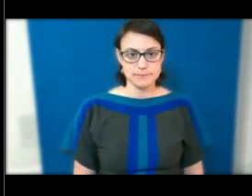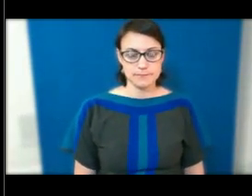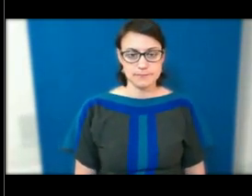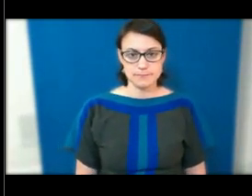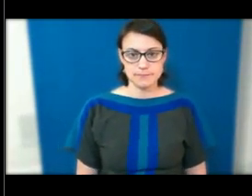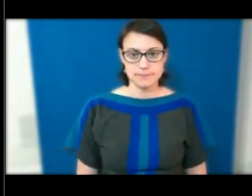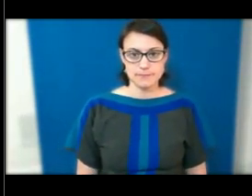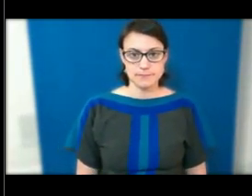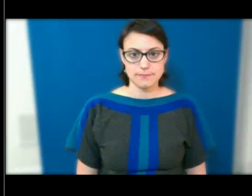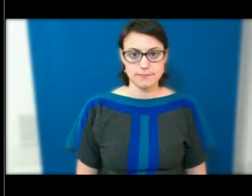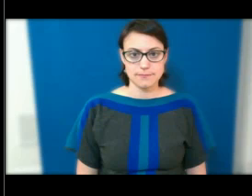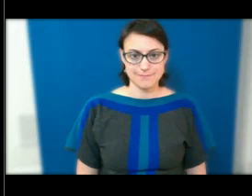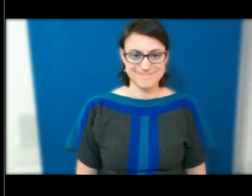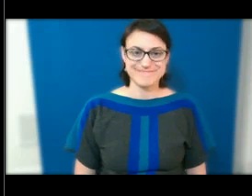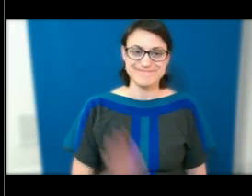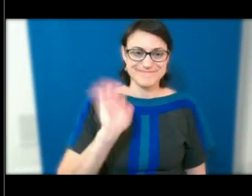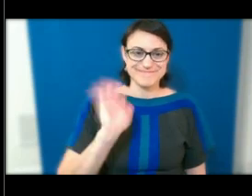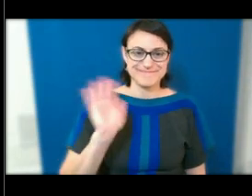Hi, Rhea.